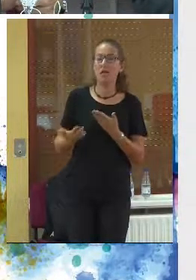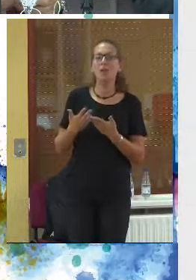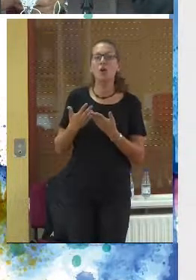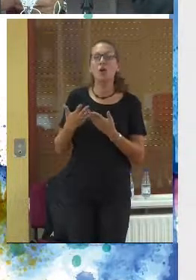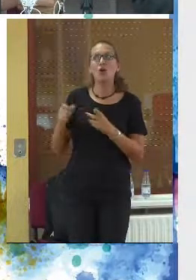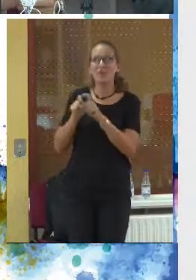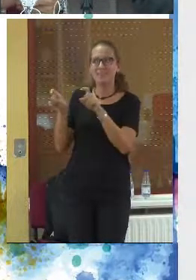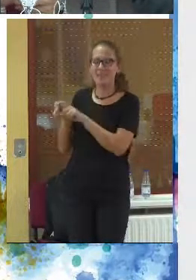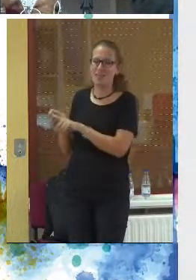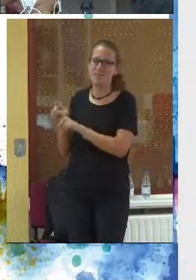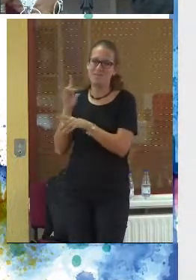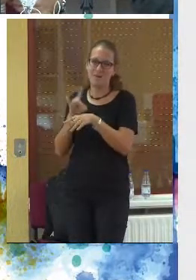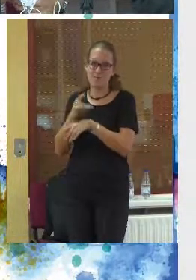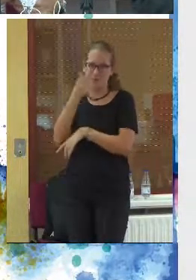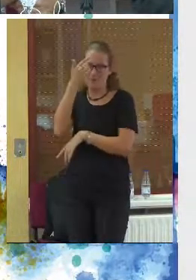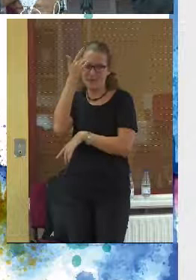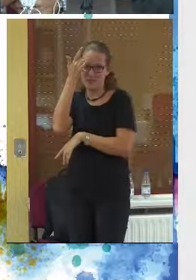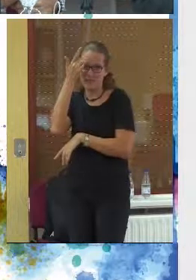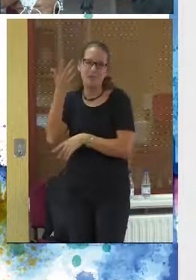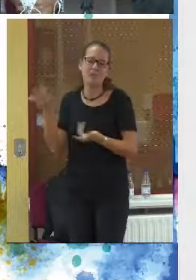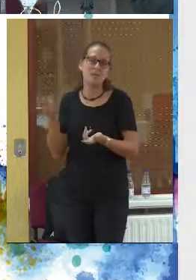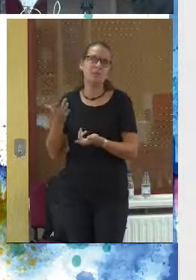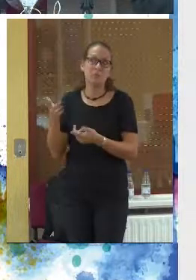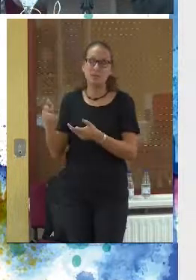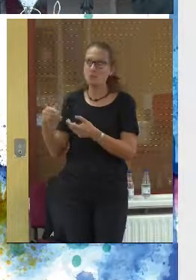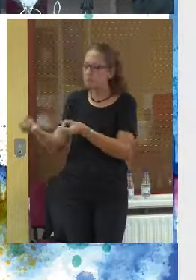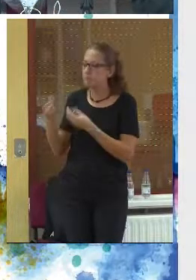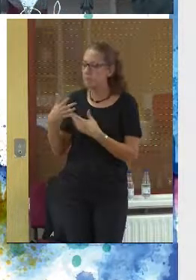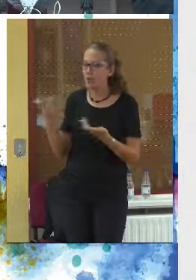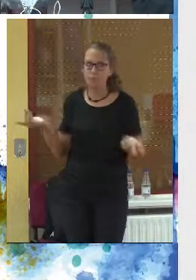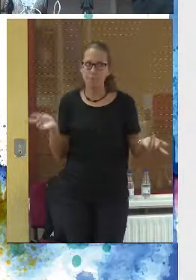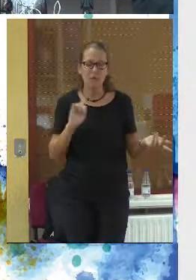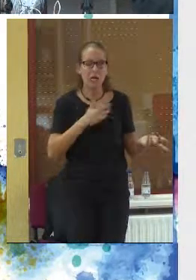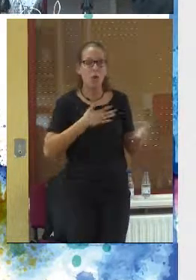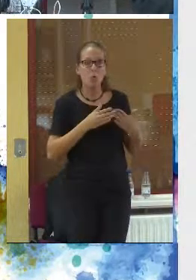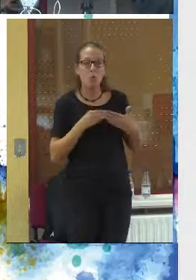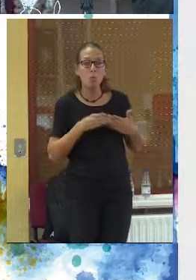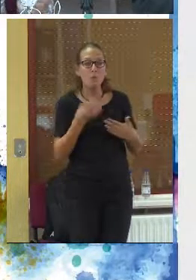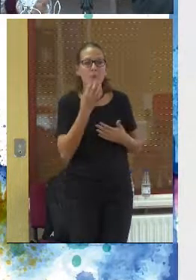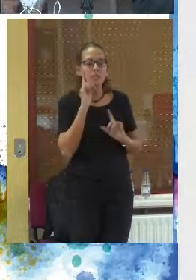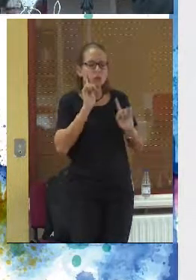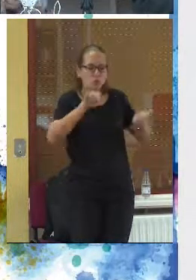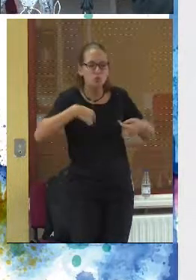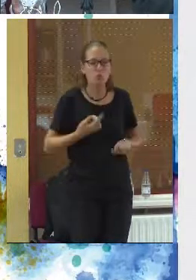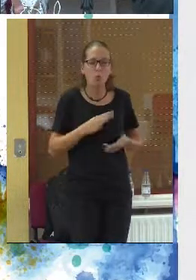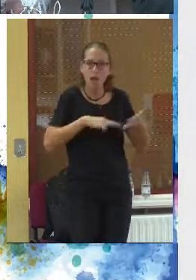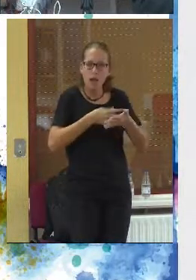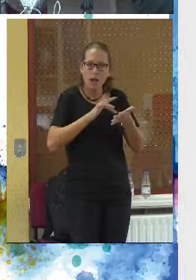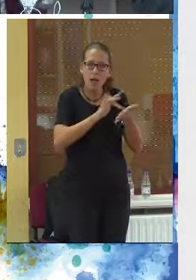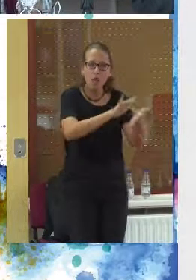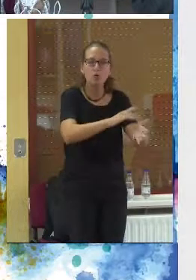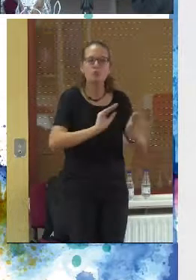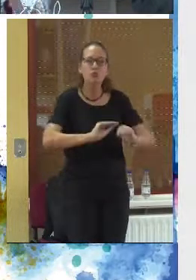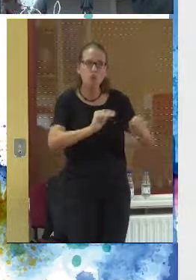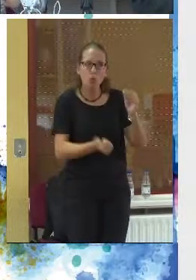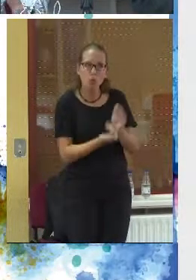especially in cases of brain impairments. We want our users to handle their